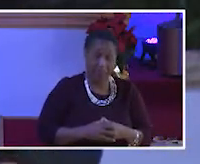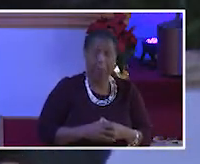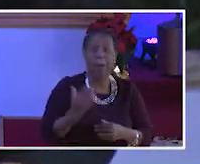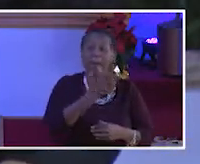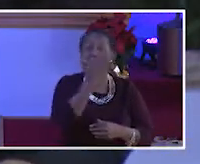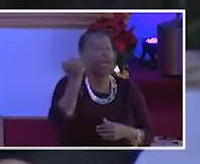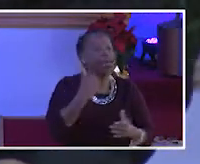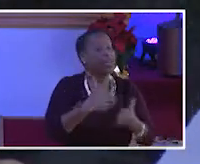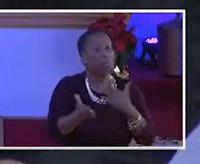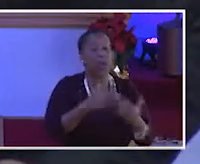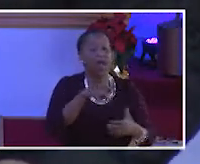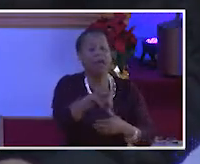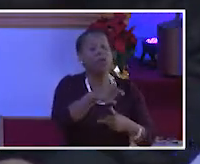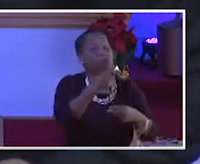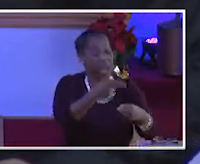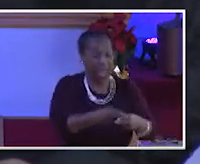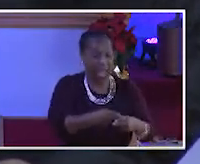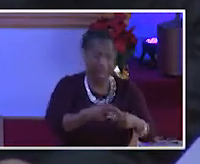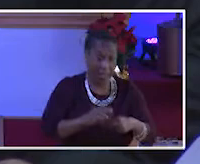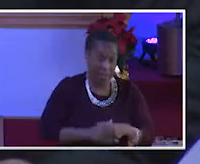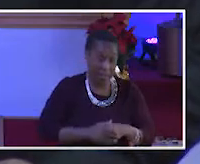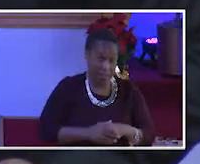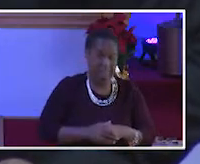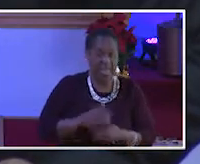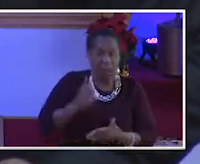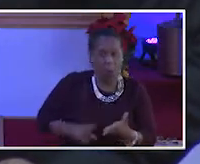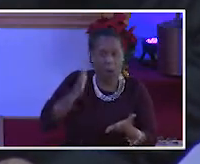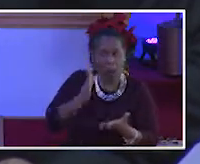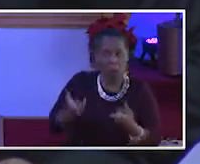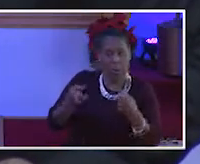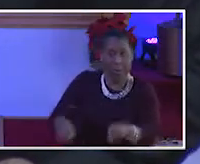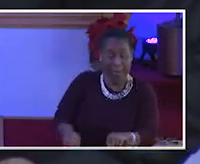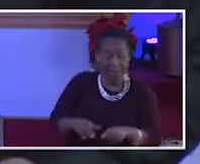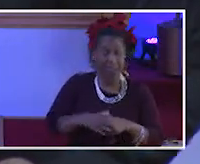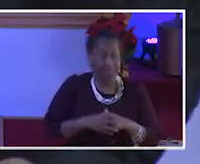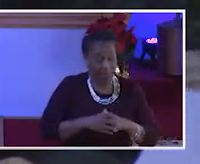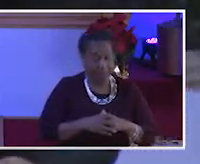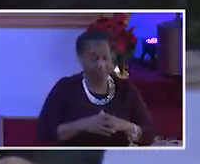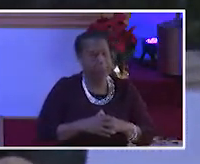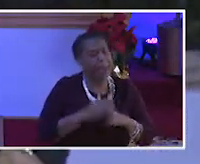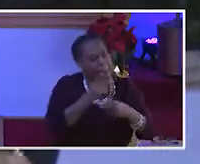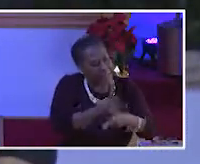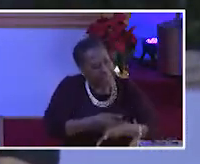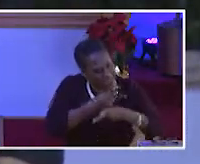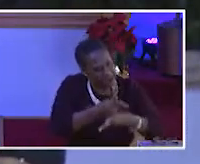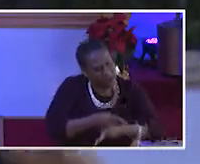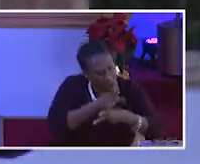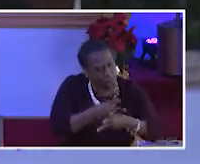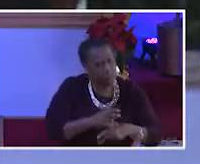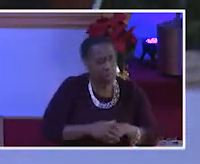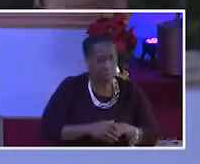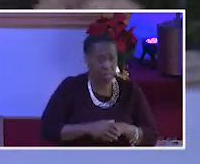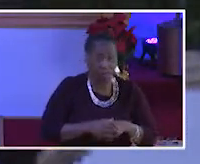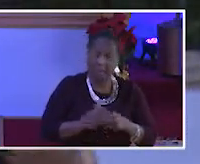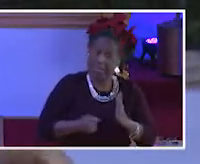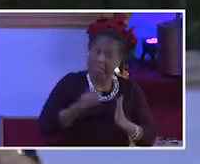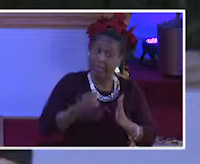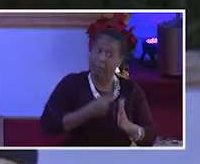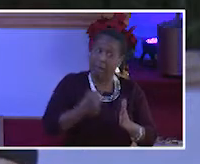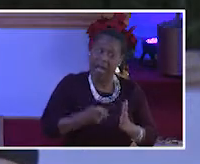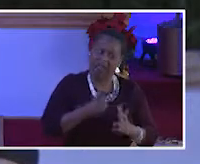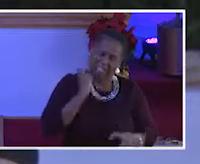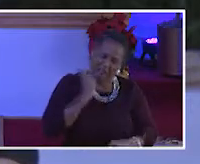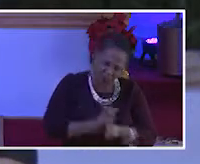Because whatever you name it is what it's going to be. Be careful. Sometimes your